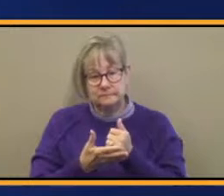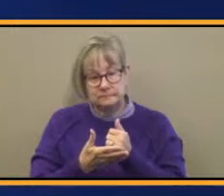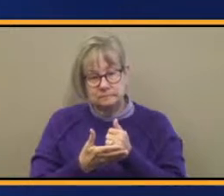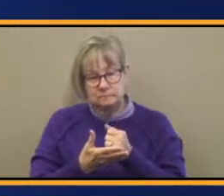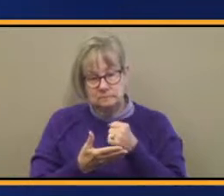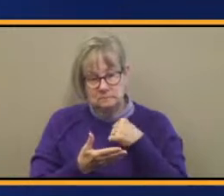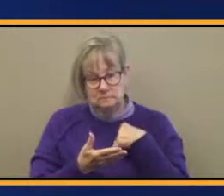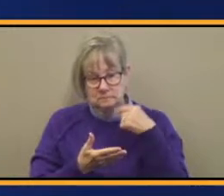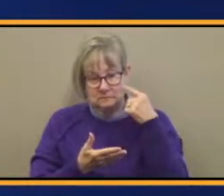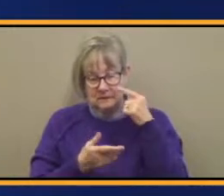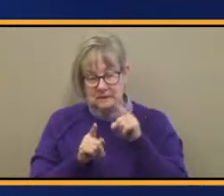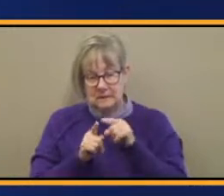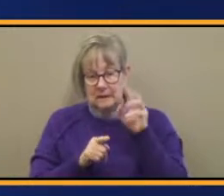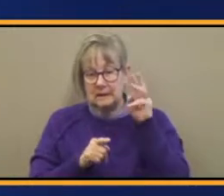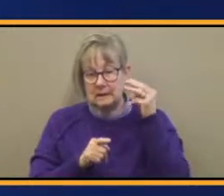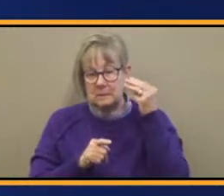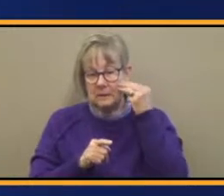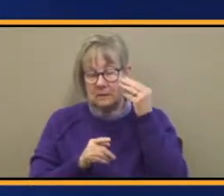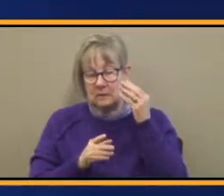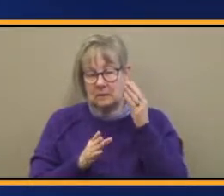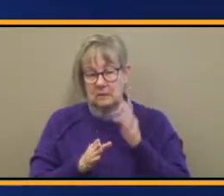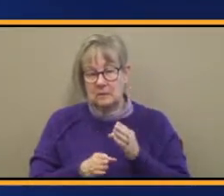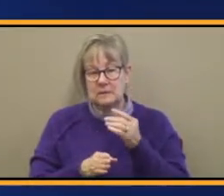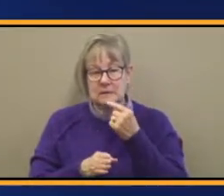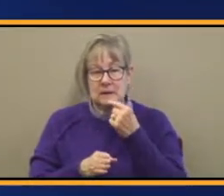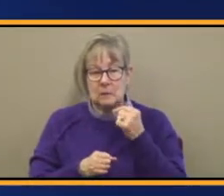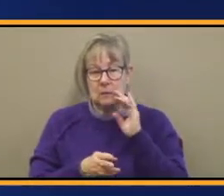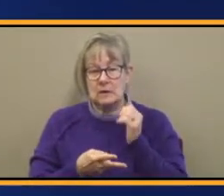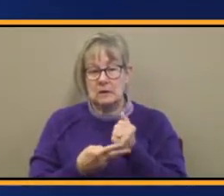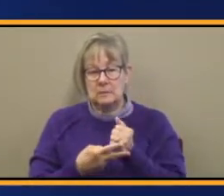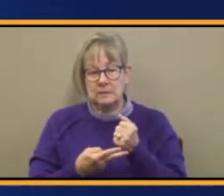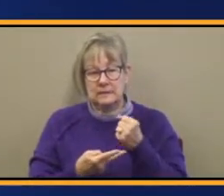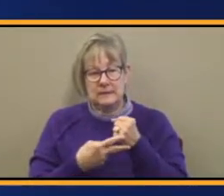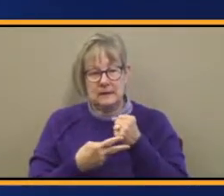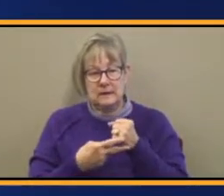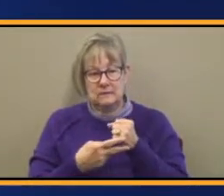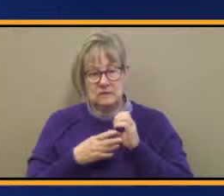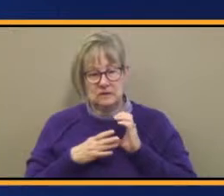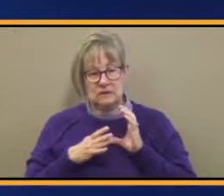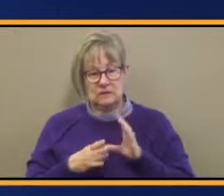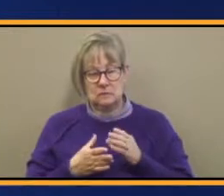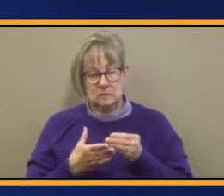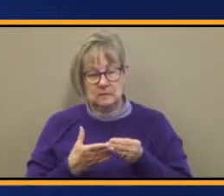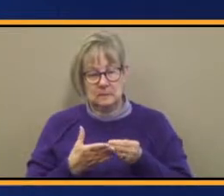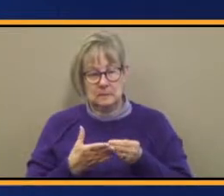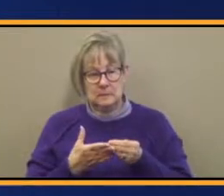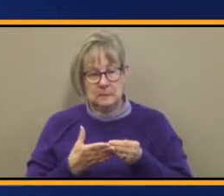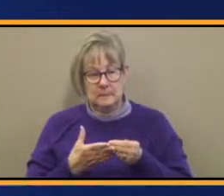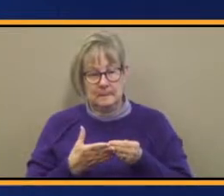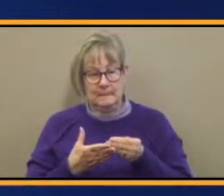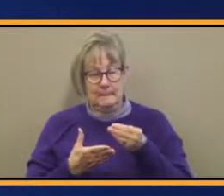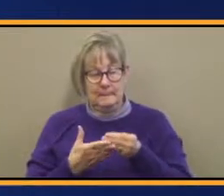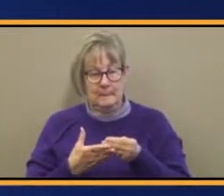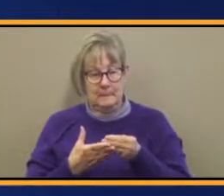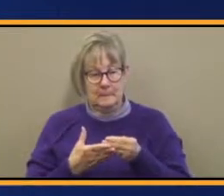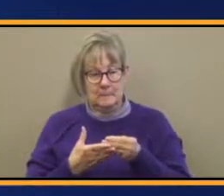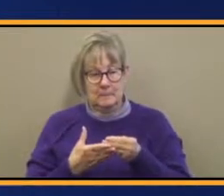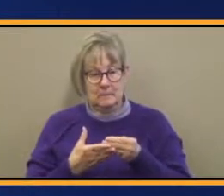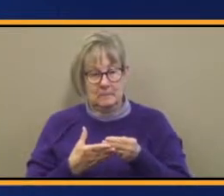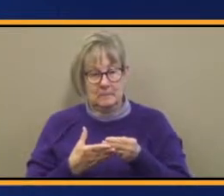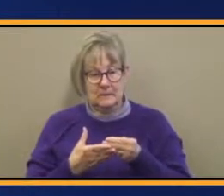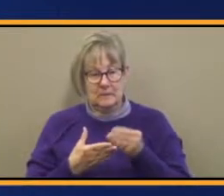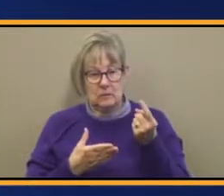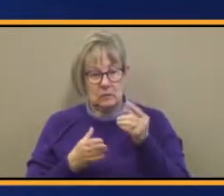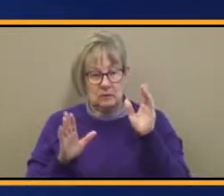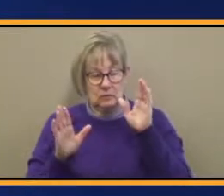think, like the mayor said, it's going to be able to help and save consumers money, which is always great. I wanted